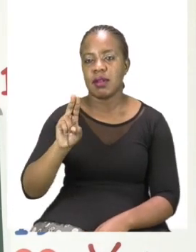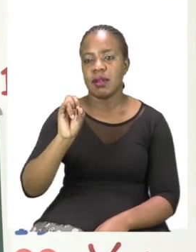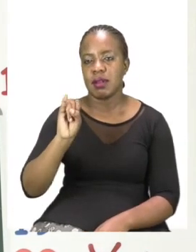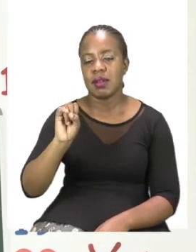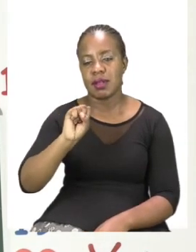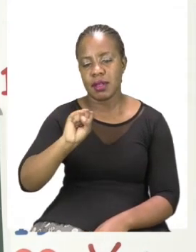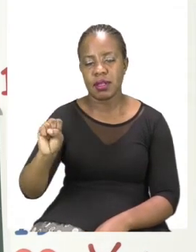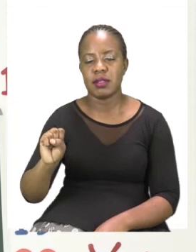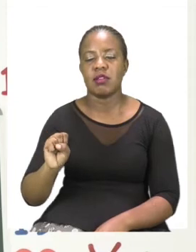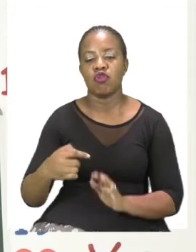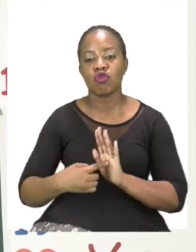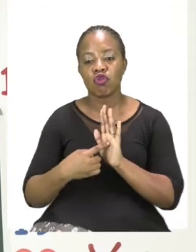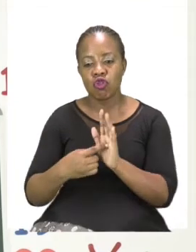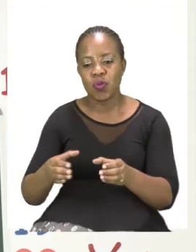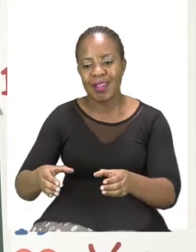pronoun is